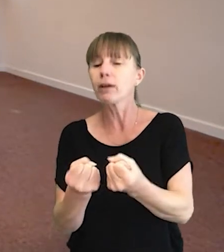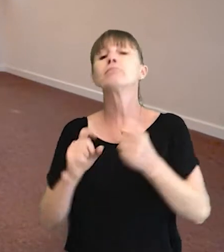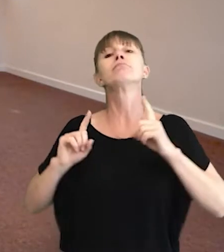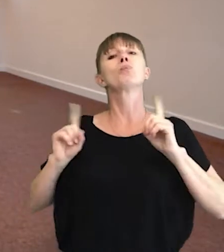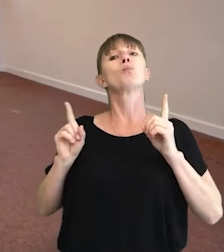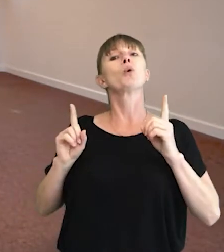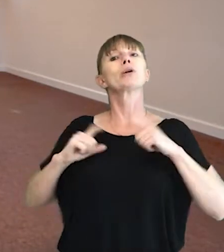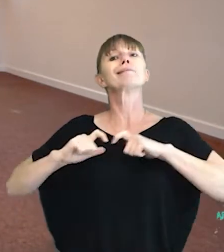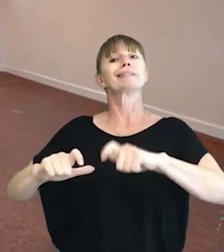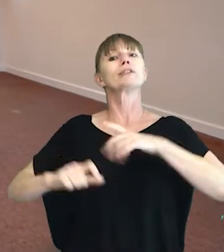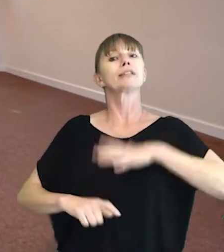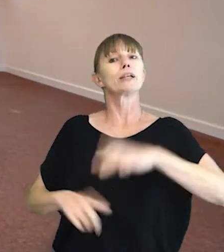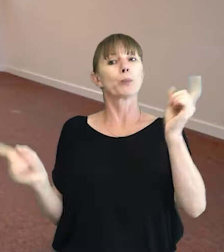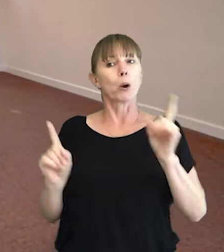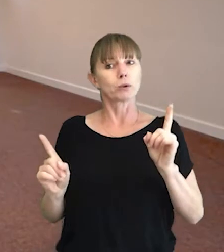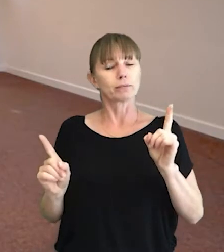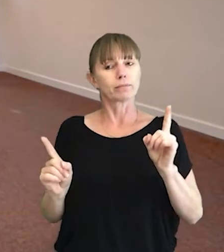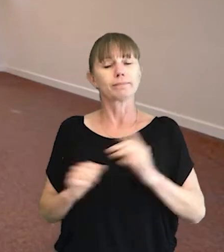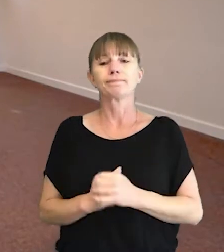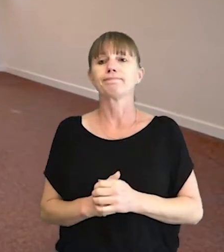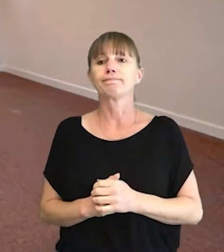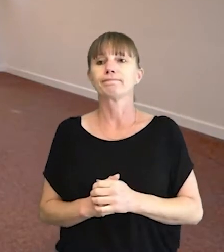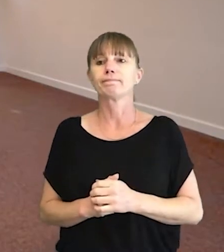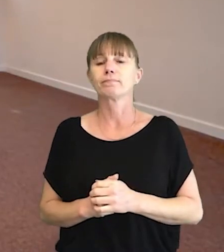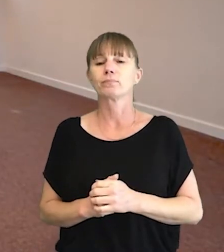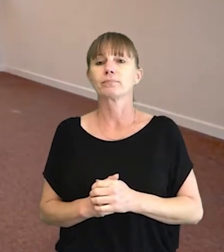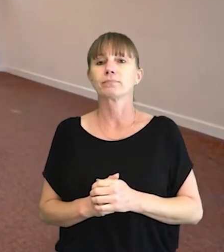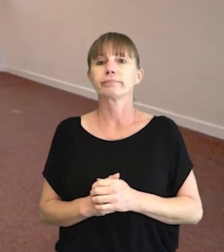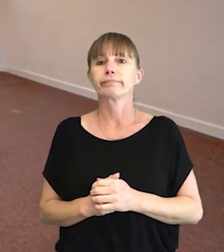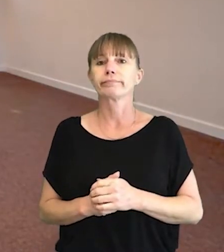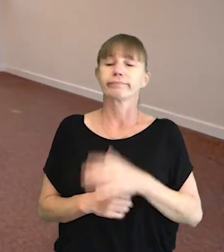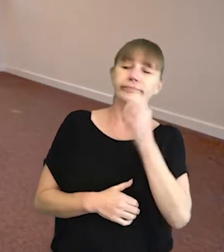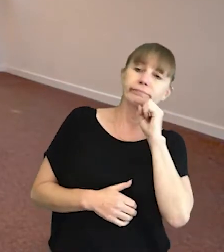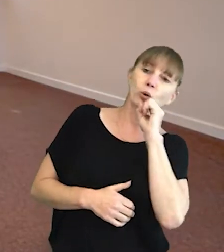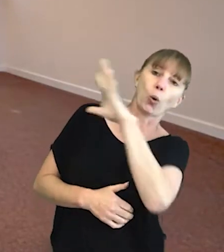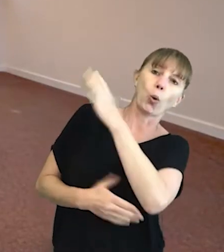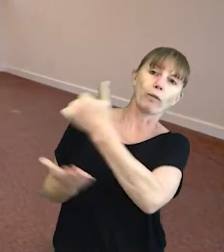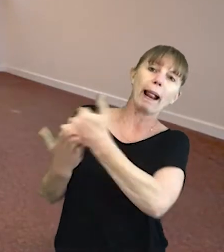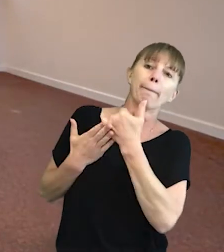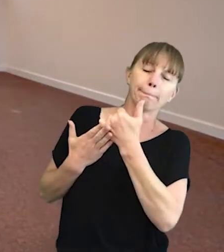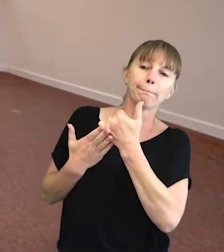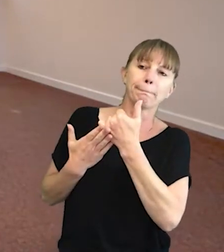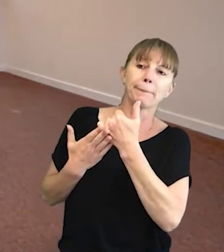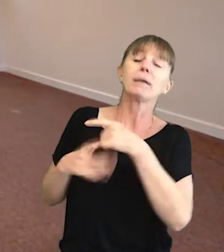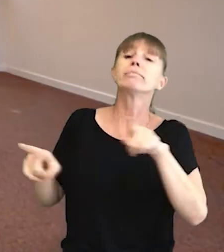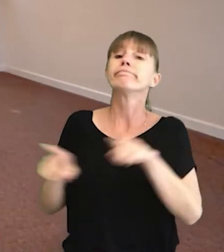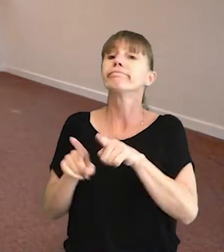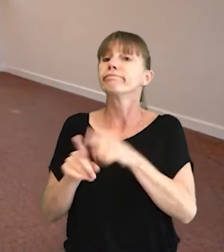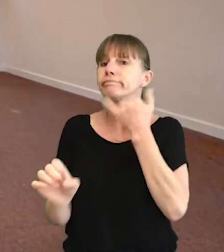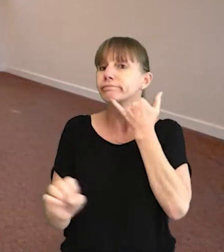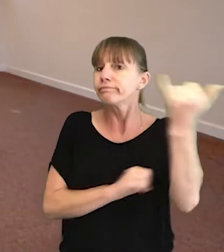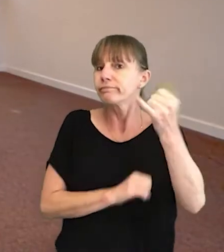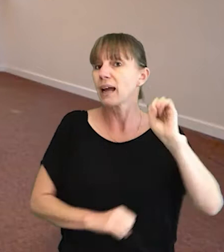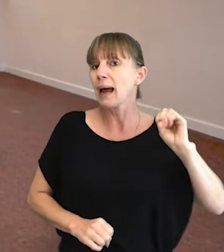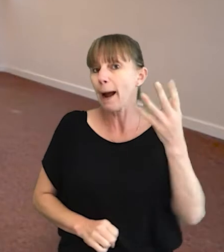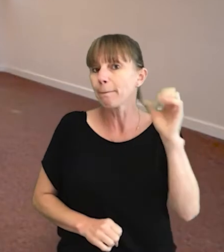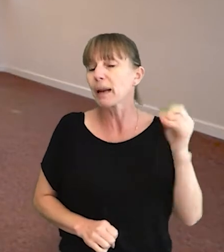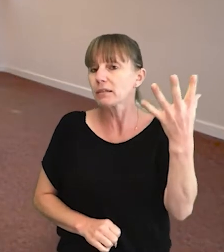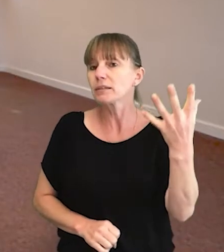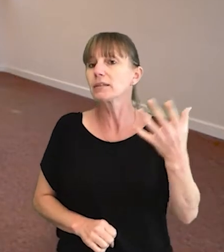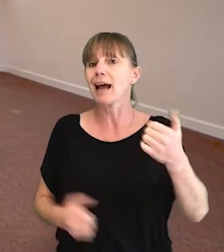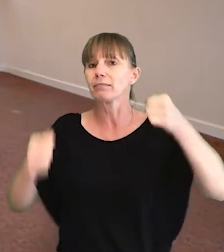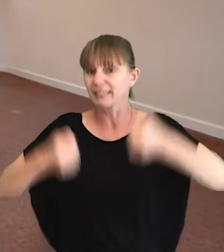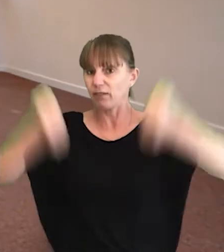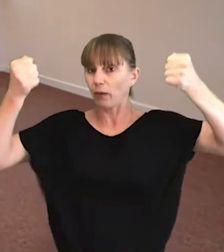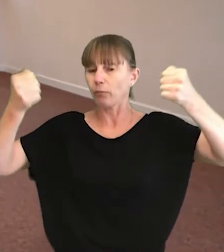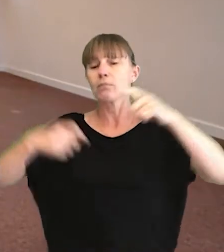breathing, what do we still need? To call for help. We would call for help, and we would also call for the ambulance and